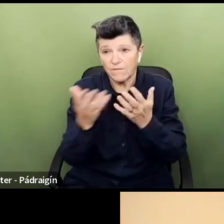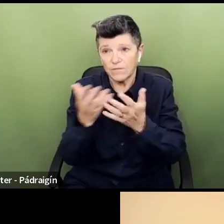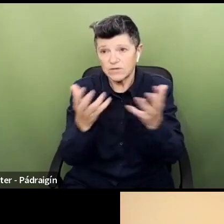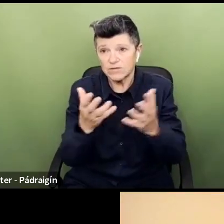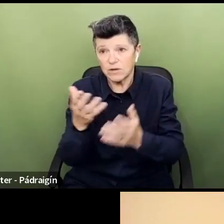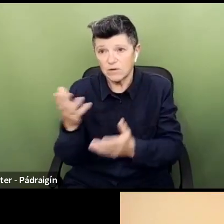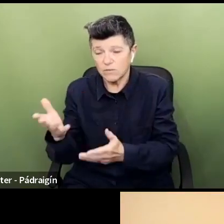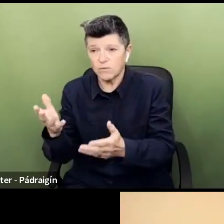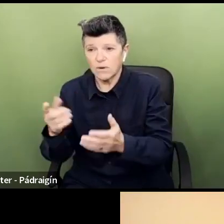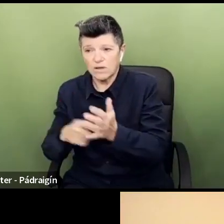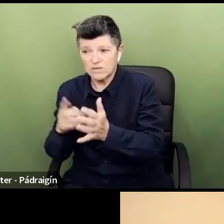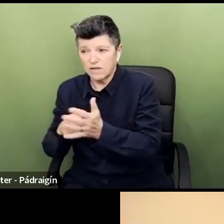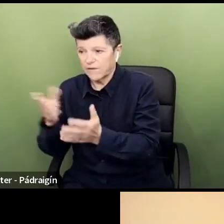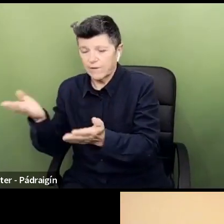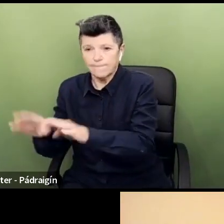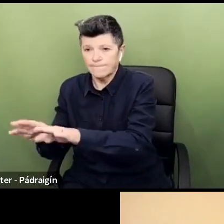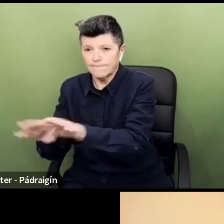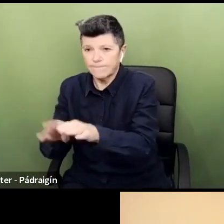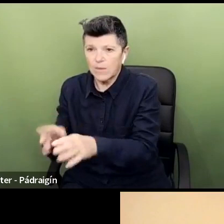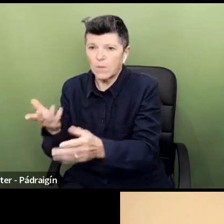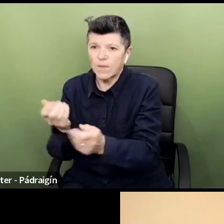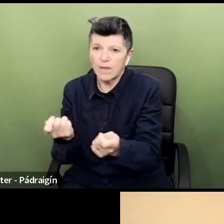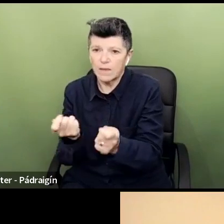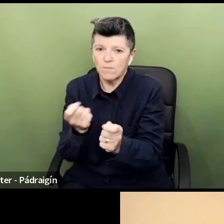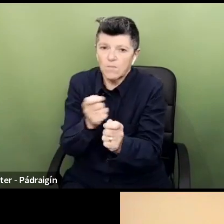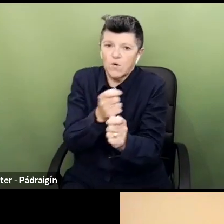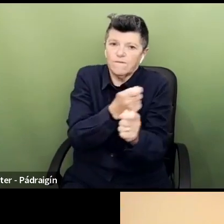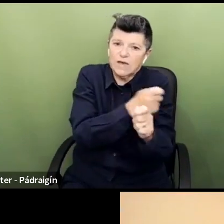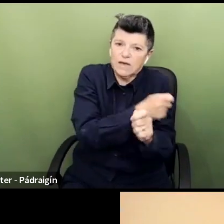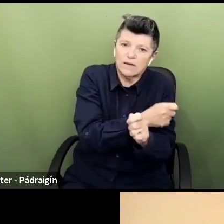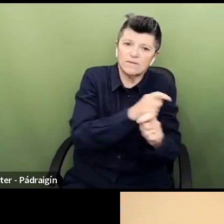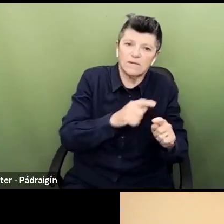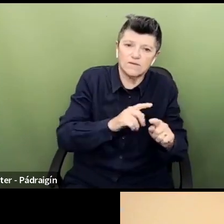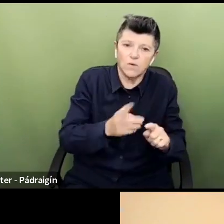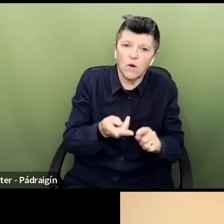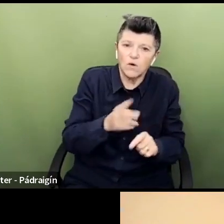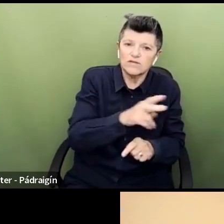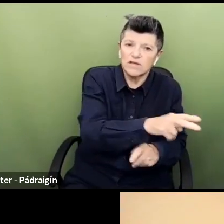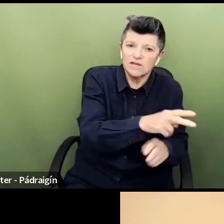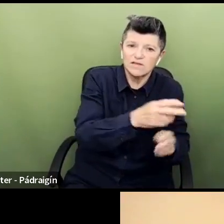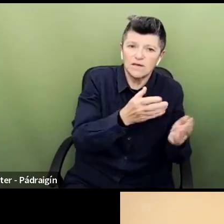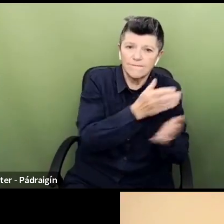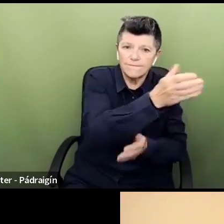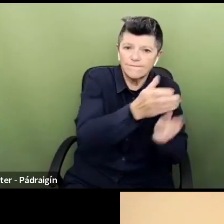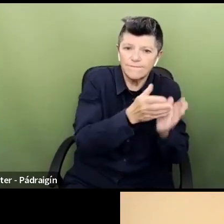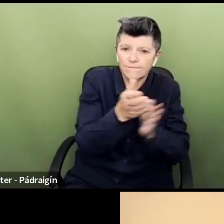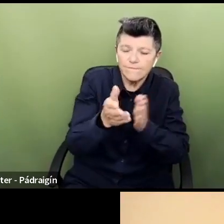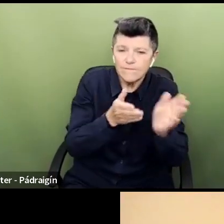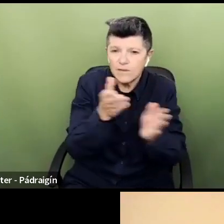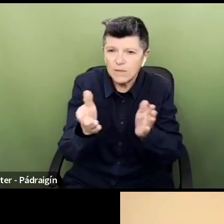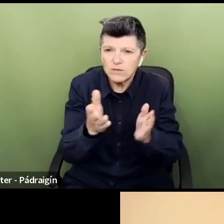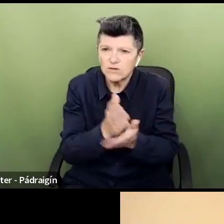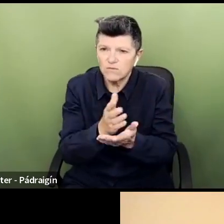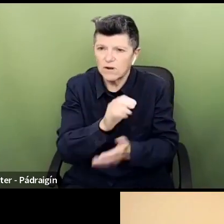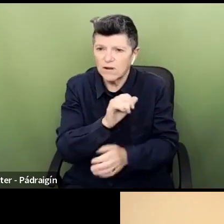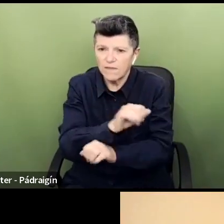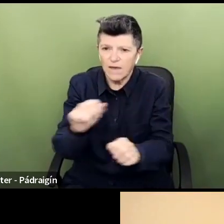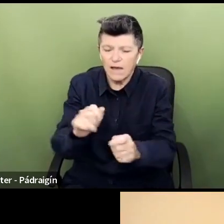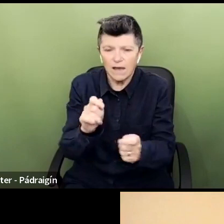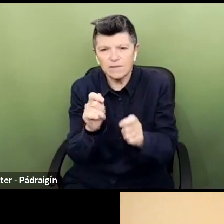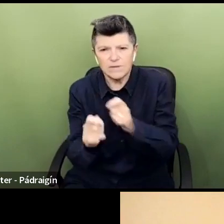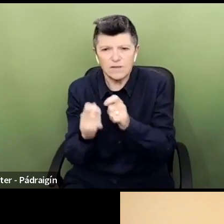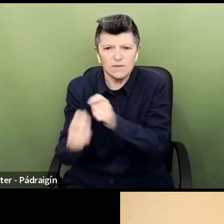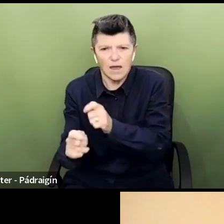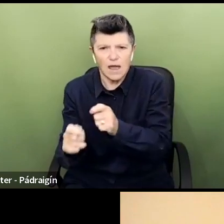alternative spaces, and that's very clever. And they're adaptive, they're resilient, and hopefully that leaves us with an